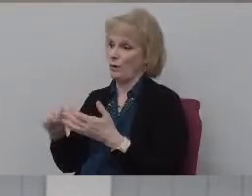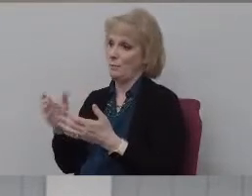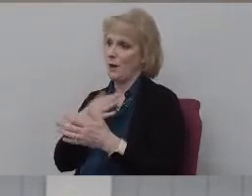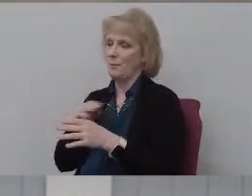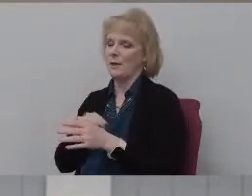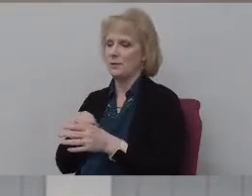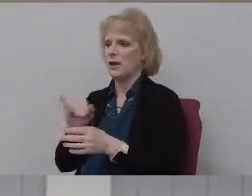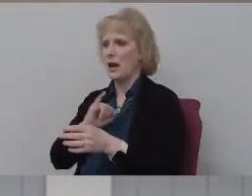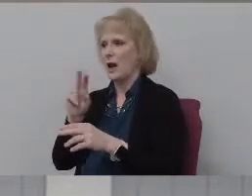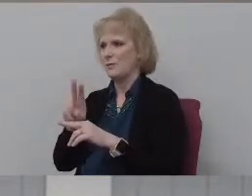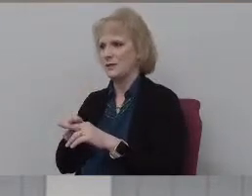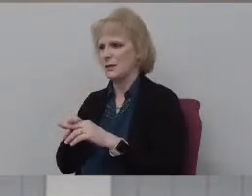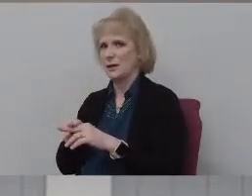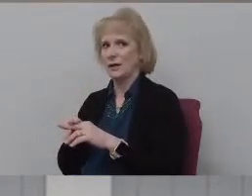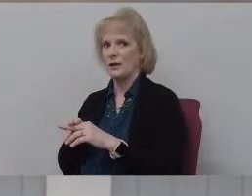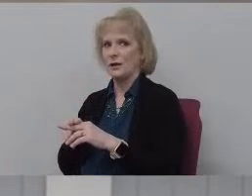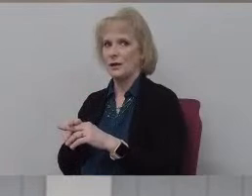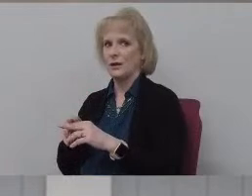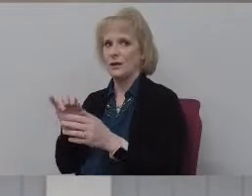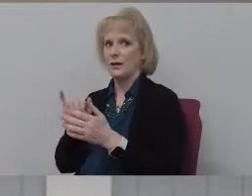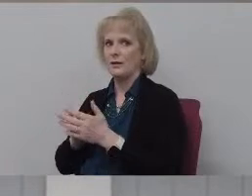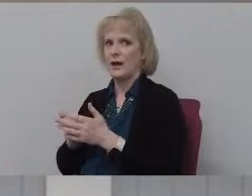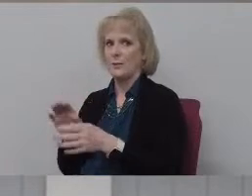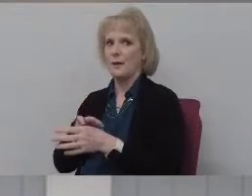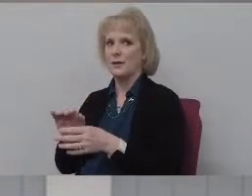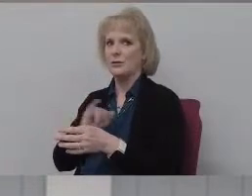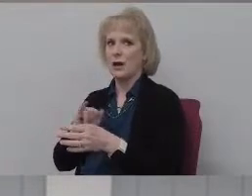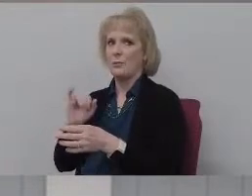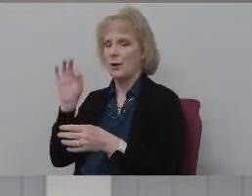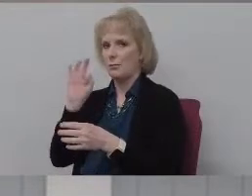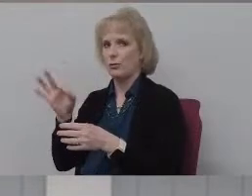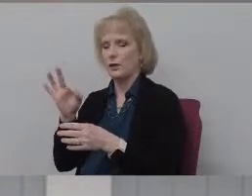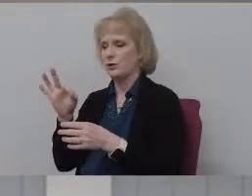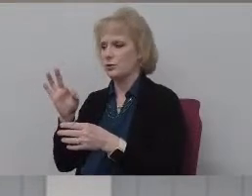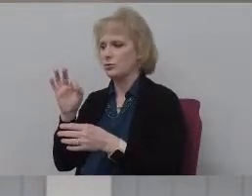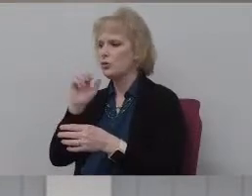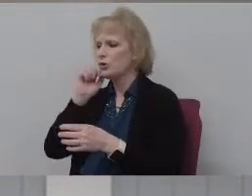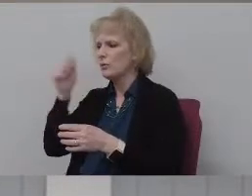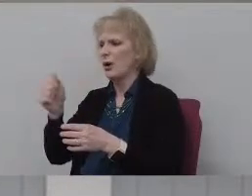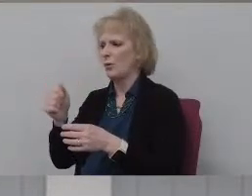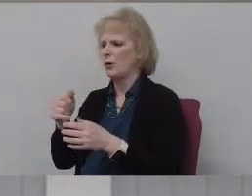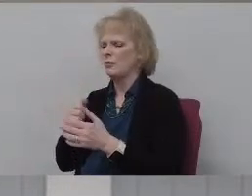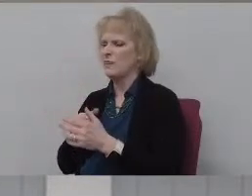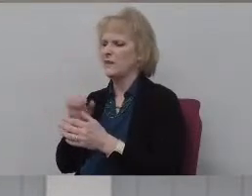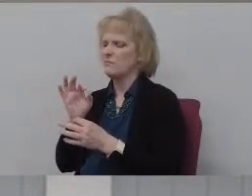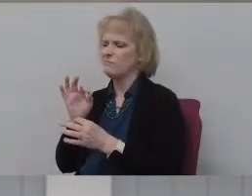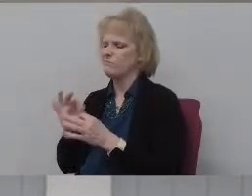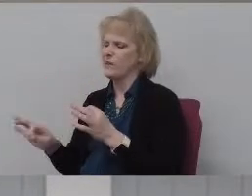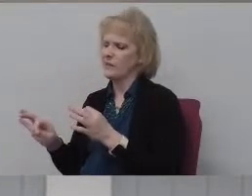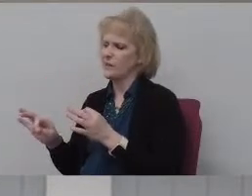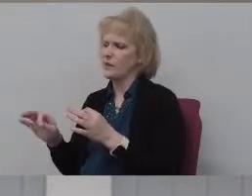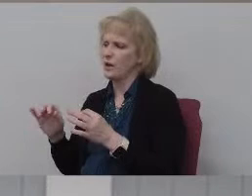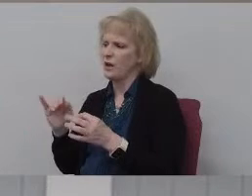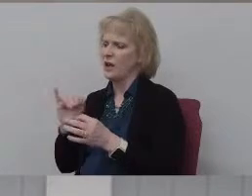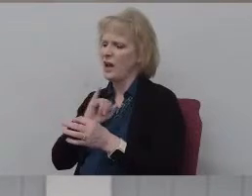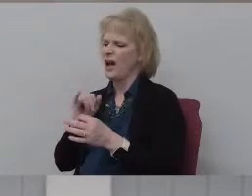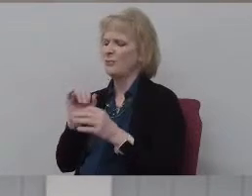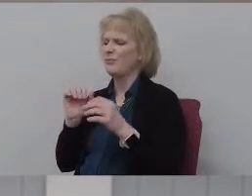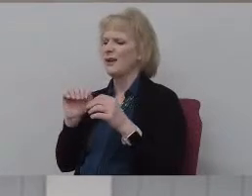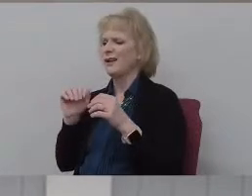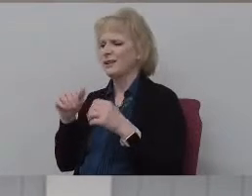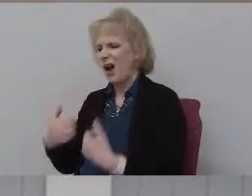there alongside the road thinking, that message I'm going to preach tomorrow morning is mean. I get so tired of being